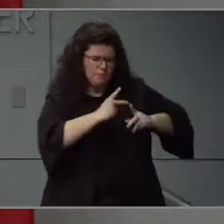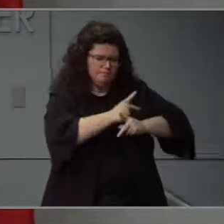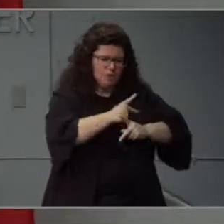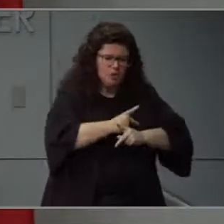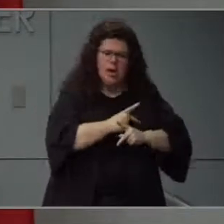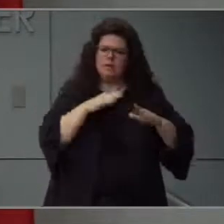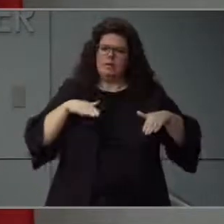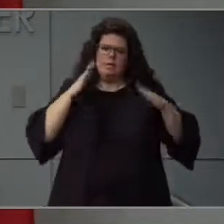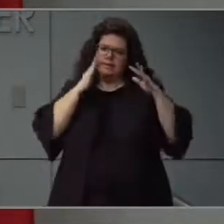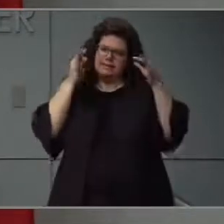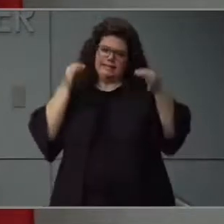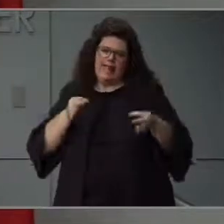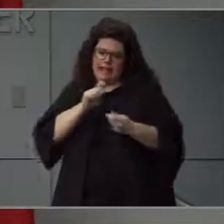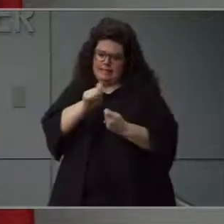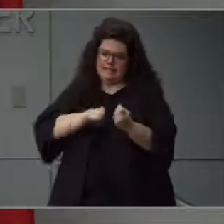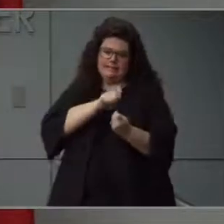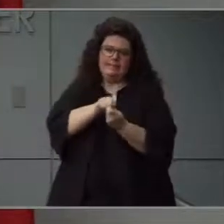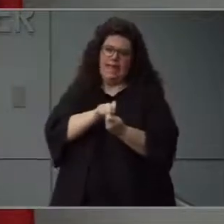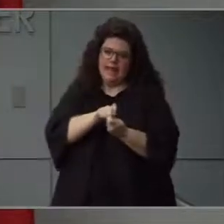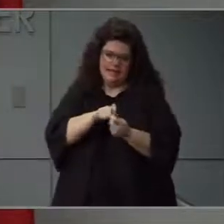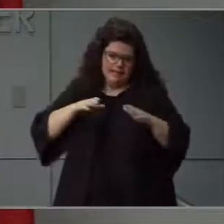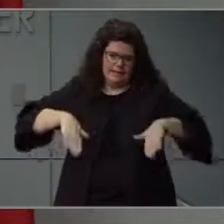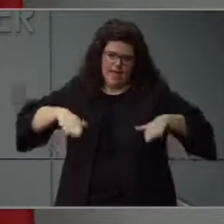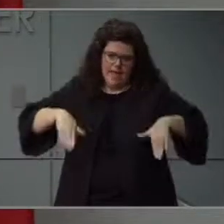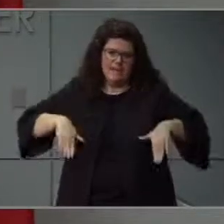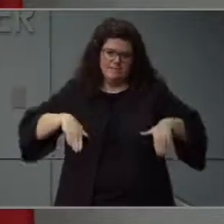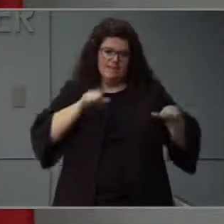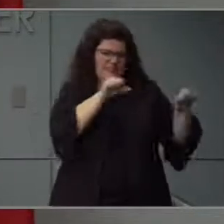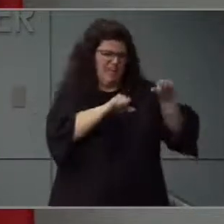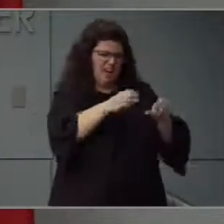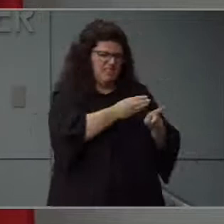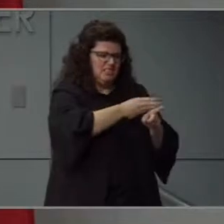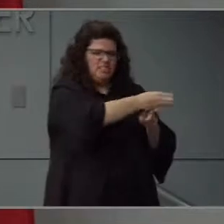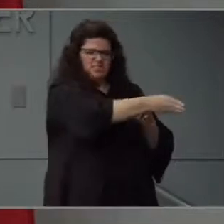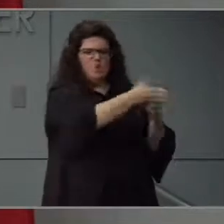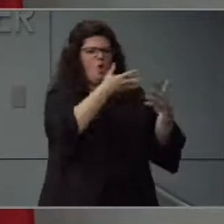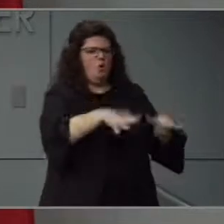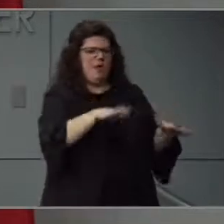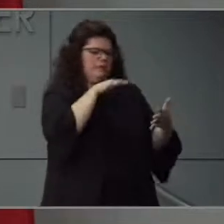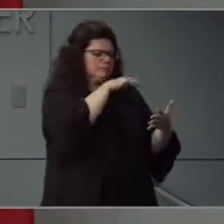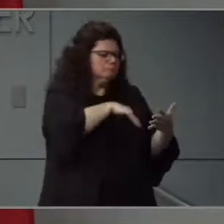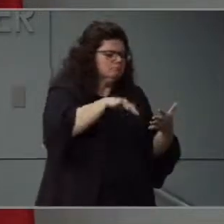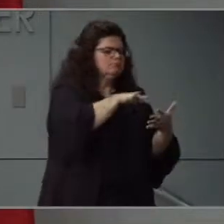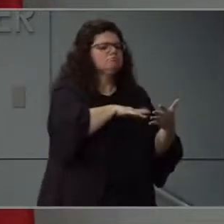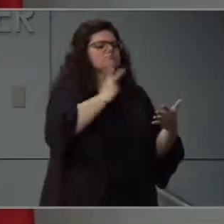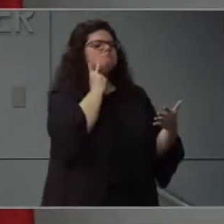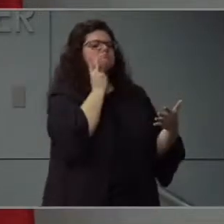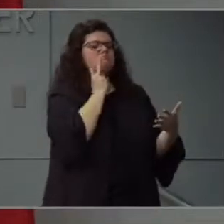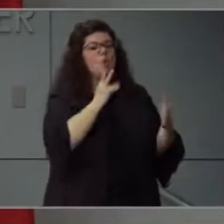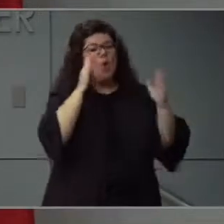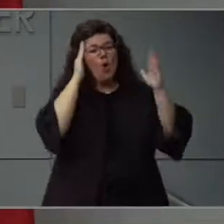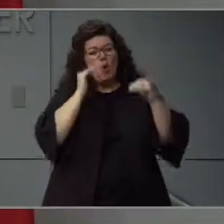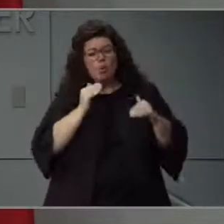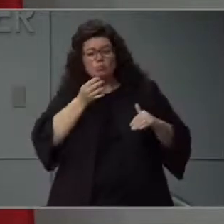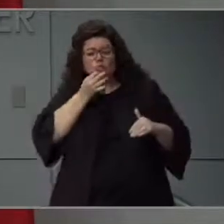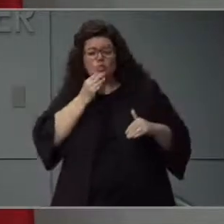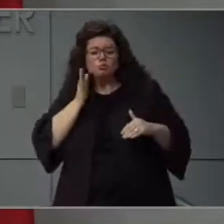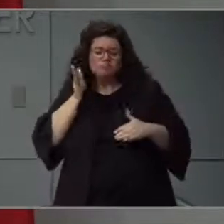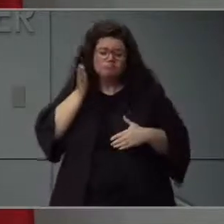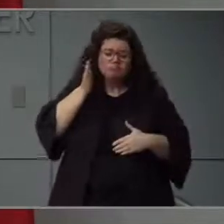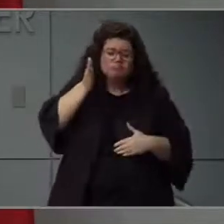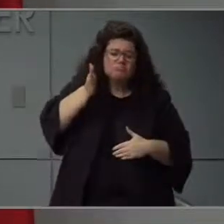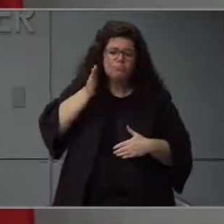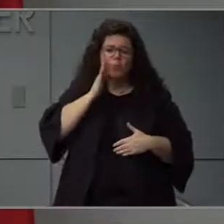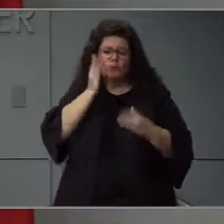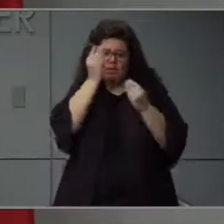know our testing surge work group and the scientists there have been looking at this exact question, and we hope to be able to give more guidance on that. But I